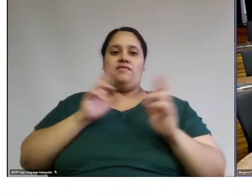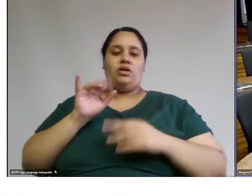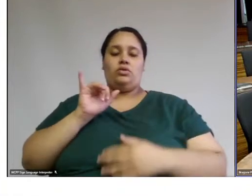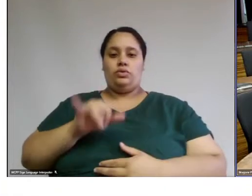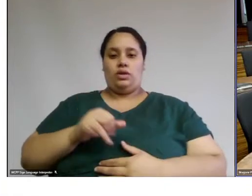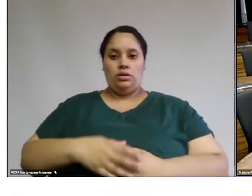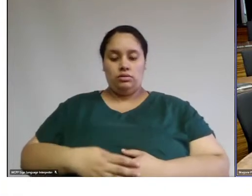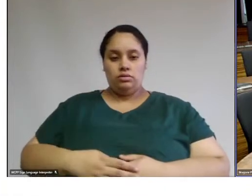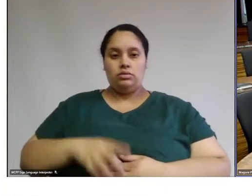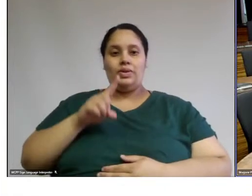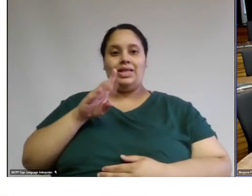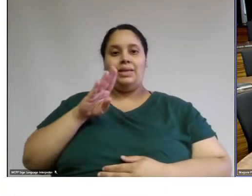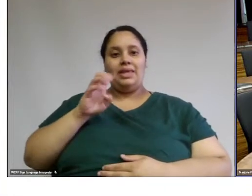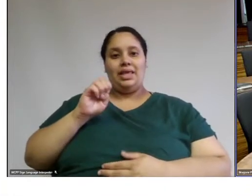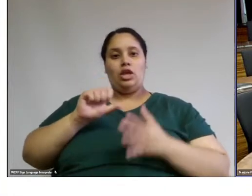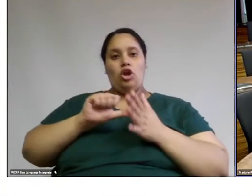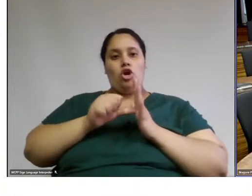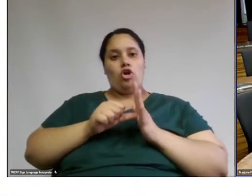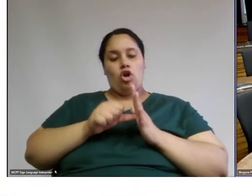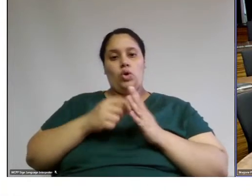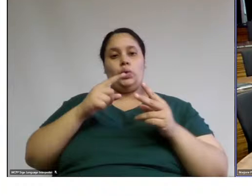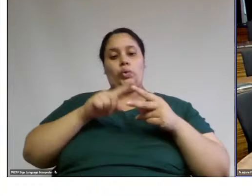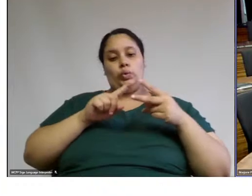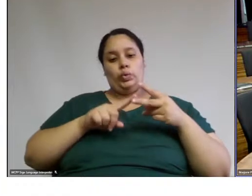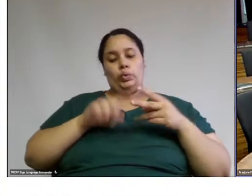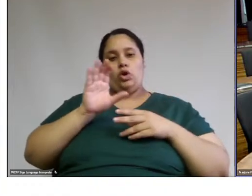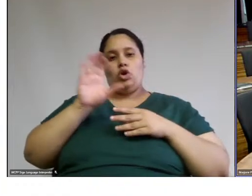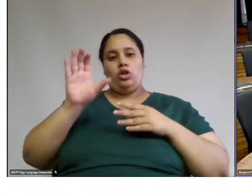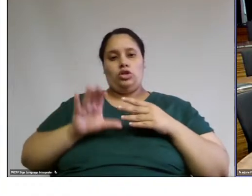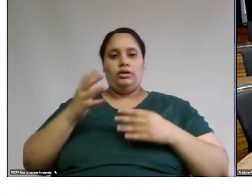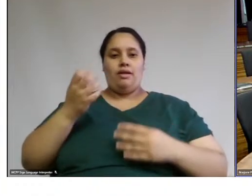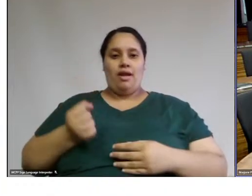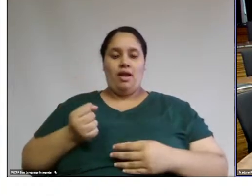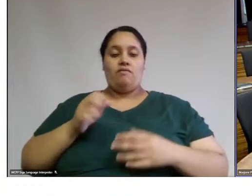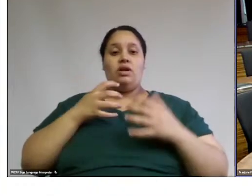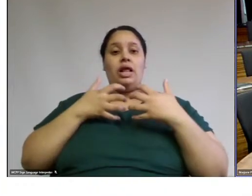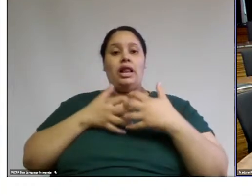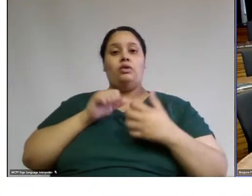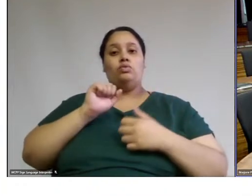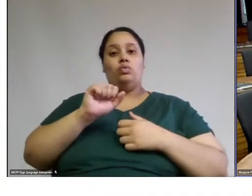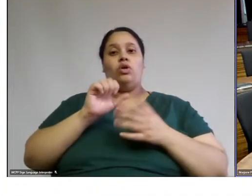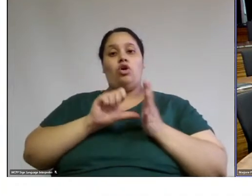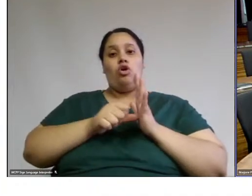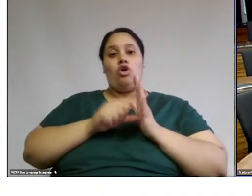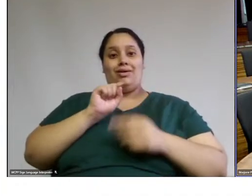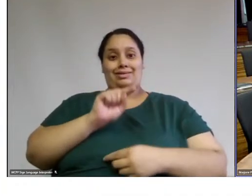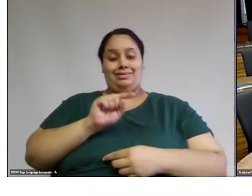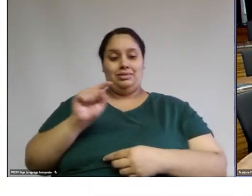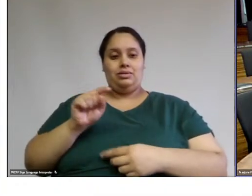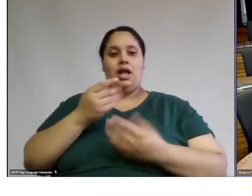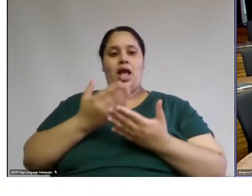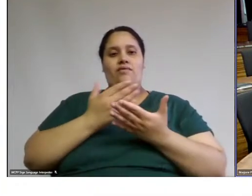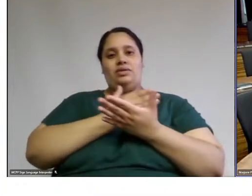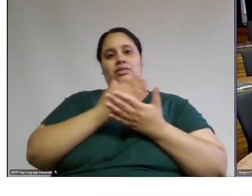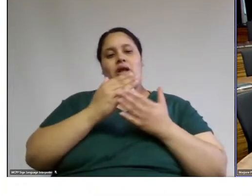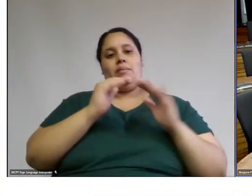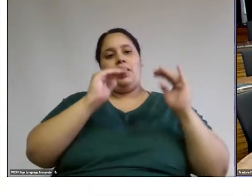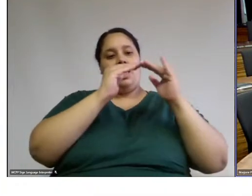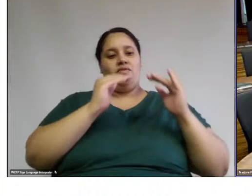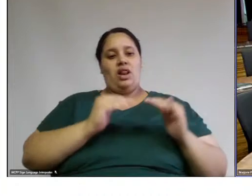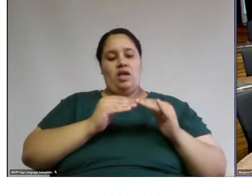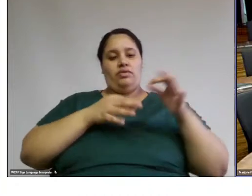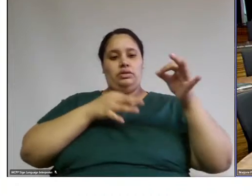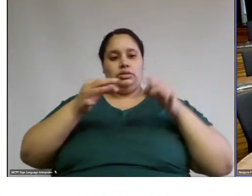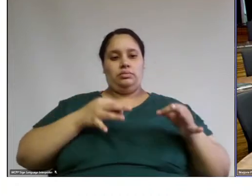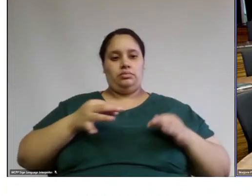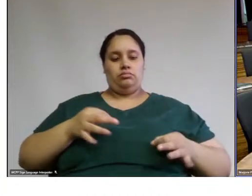that's a DBE grant. It's got certain conditions, and in terms of that particular grant, there are certain salary levels that they prescribe to